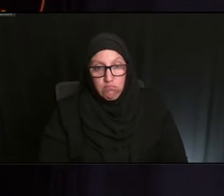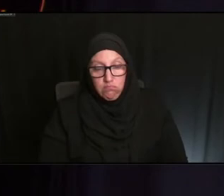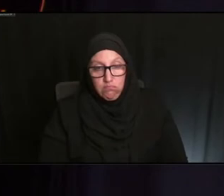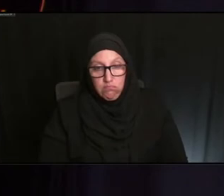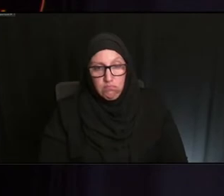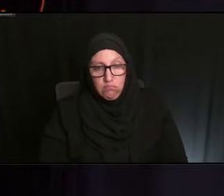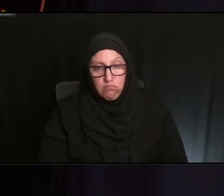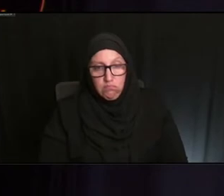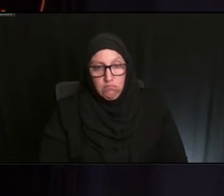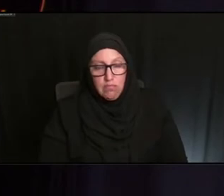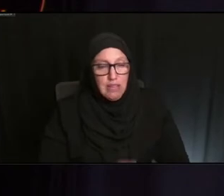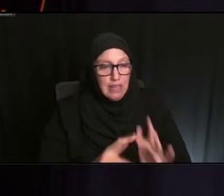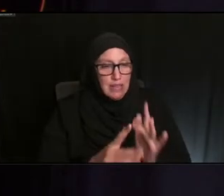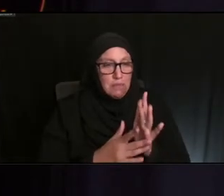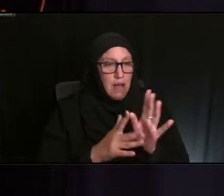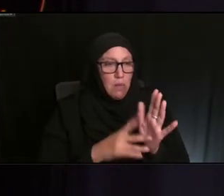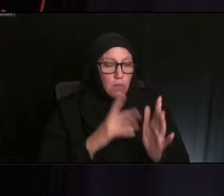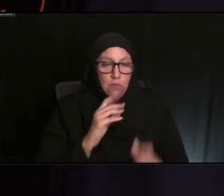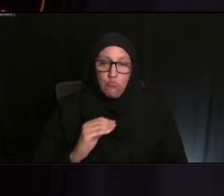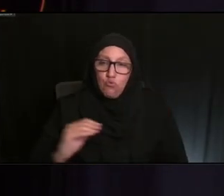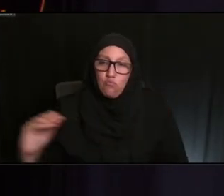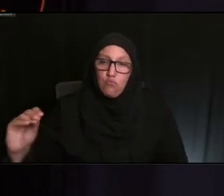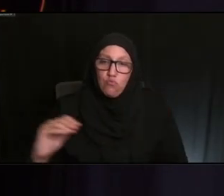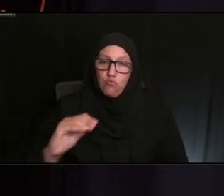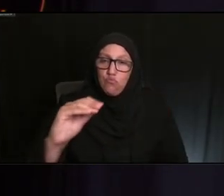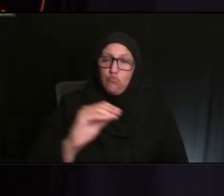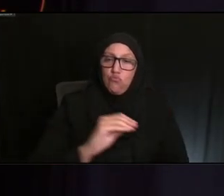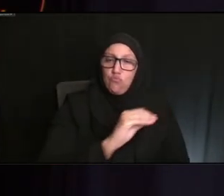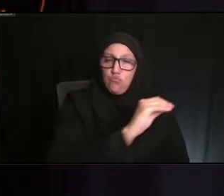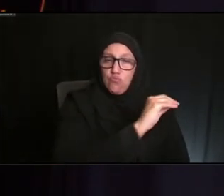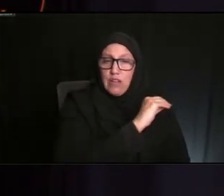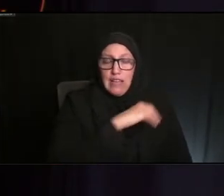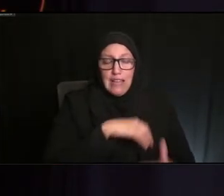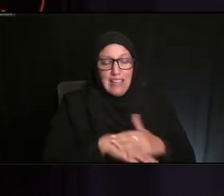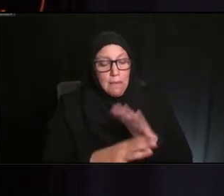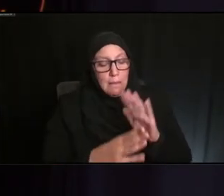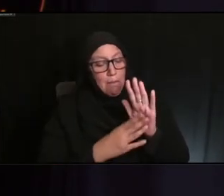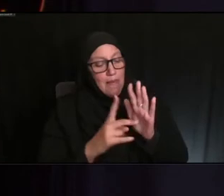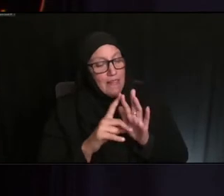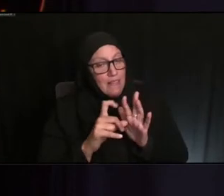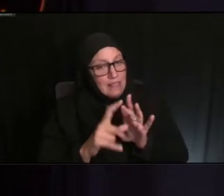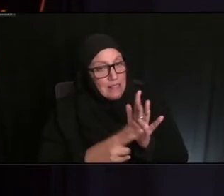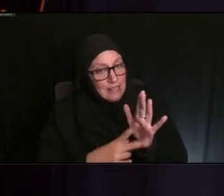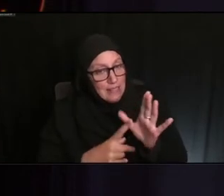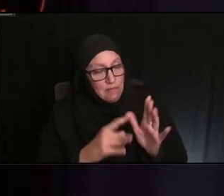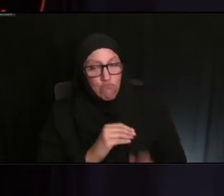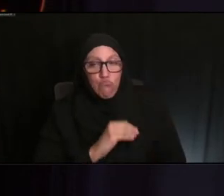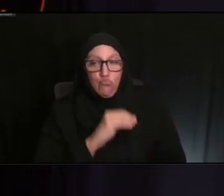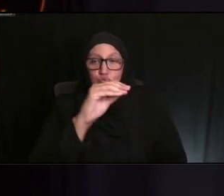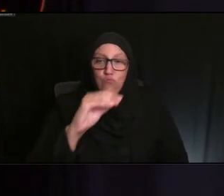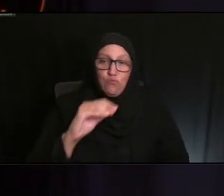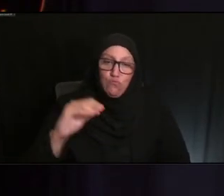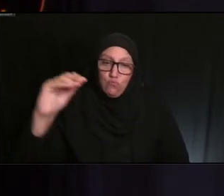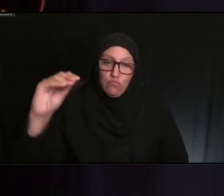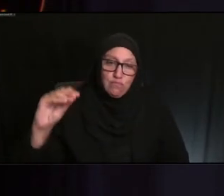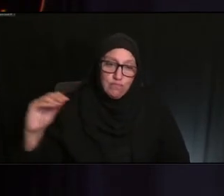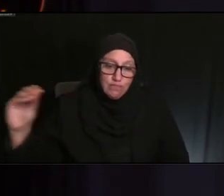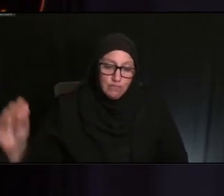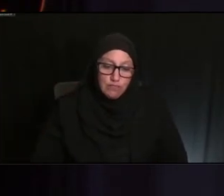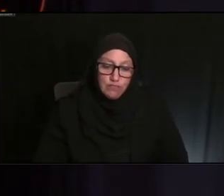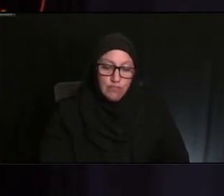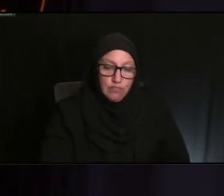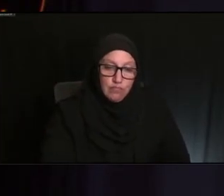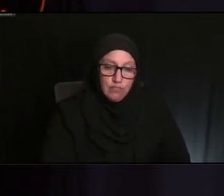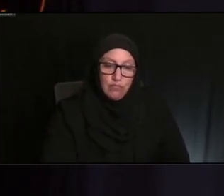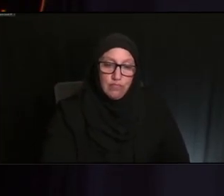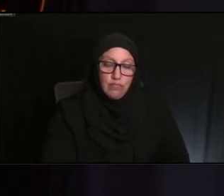from place to place. The Imam was in the city of his grandfather, Rasulullah, Medina. They'd move him from region to region. Anyone got